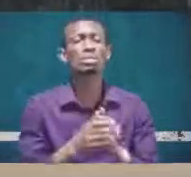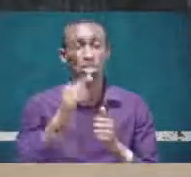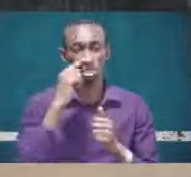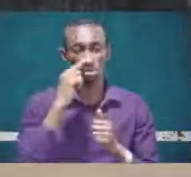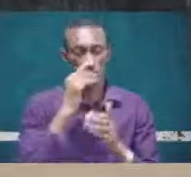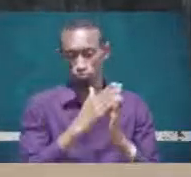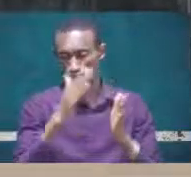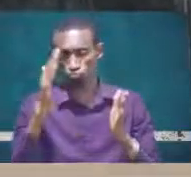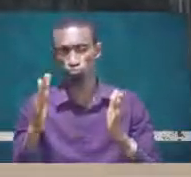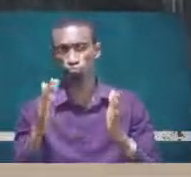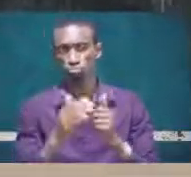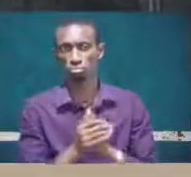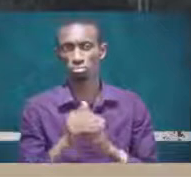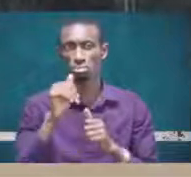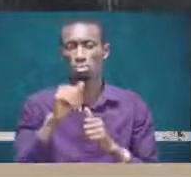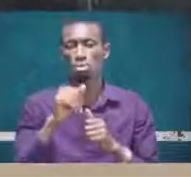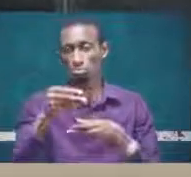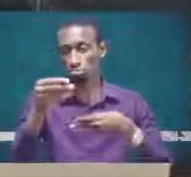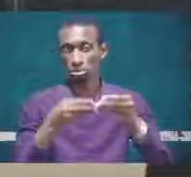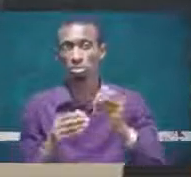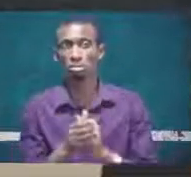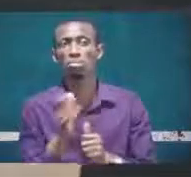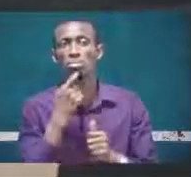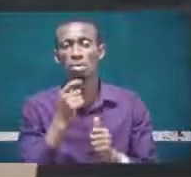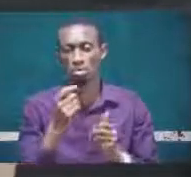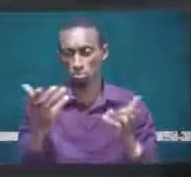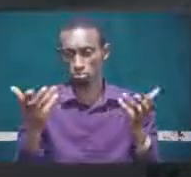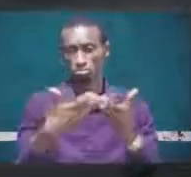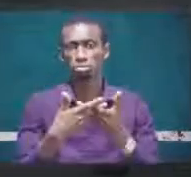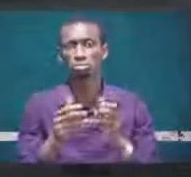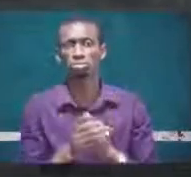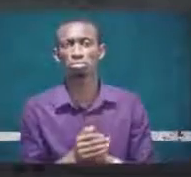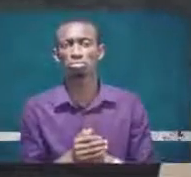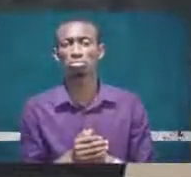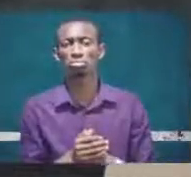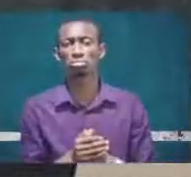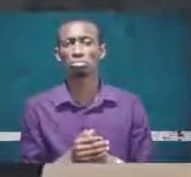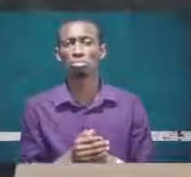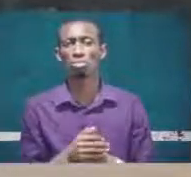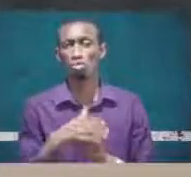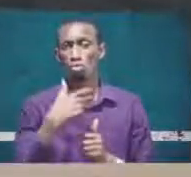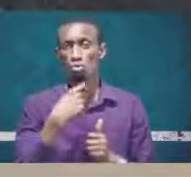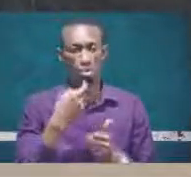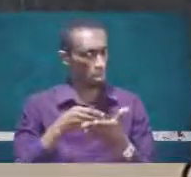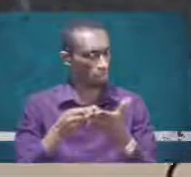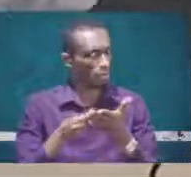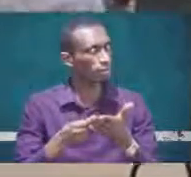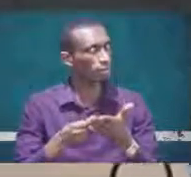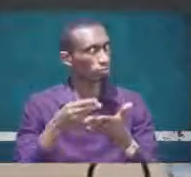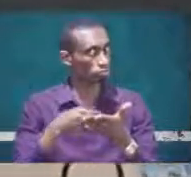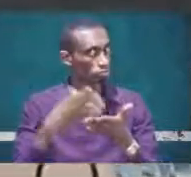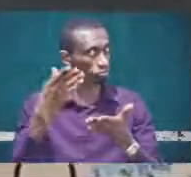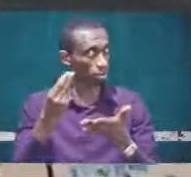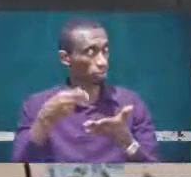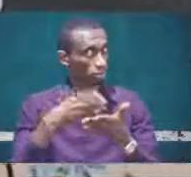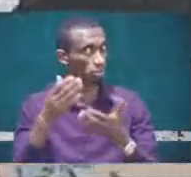Now, good money should be limited in supply, should be relatively scarce in order to gain more value. If there is